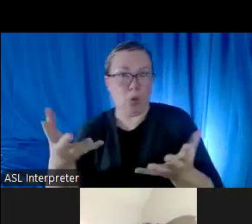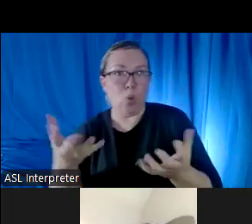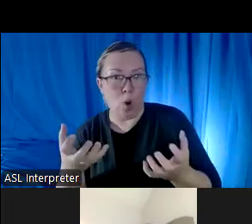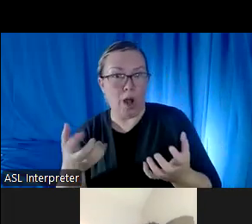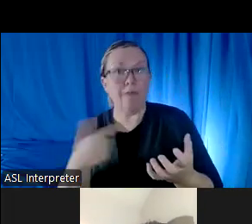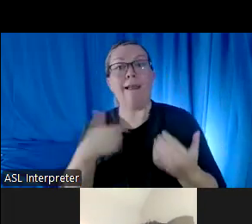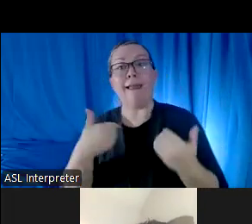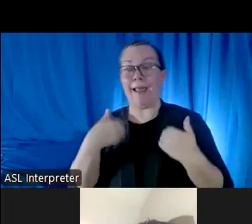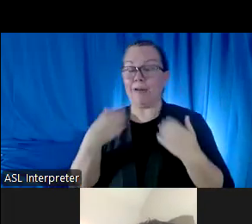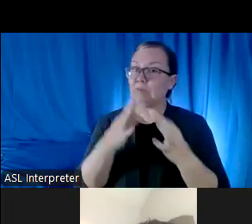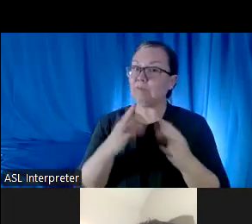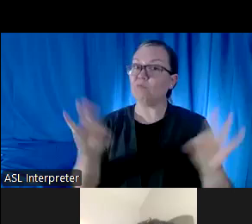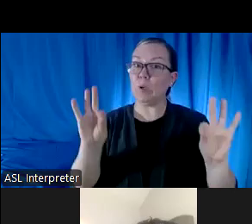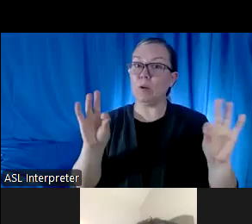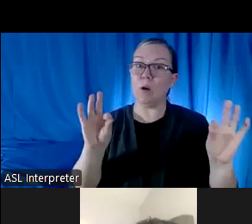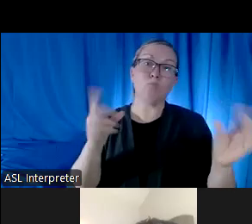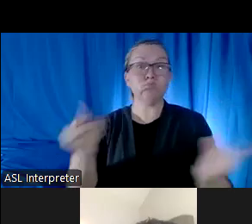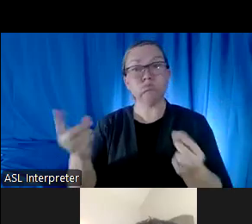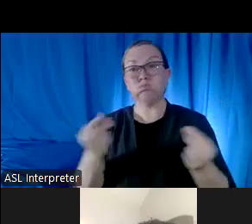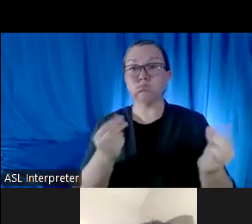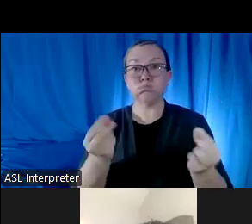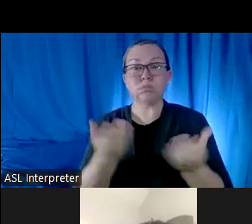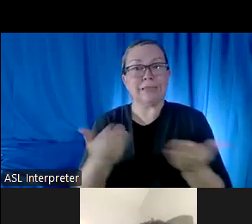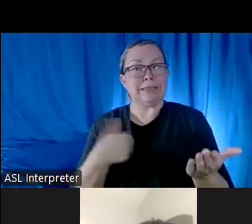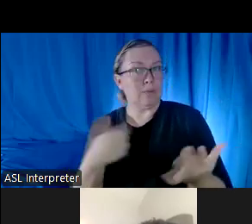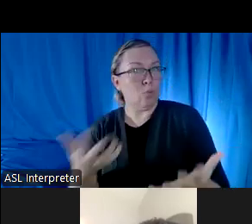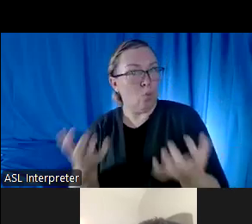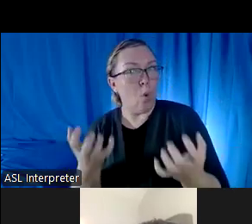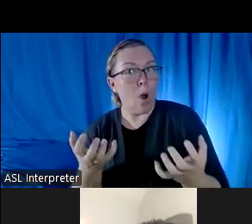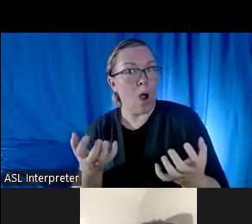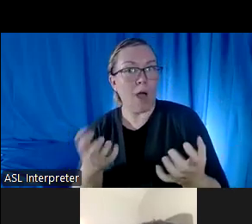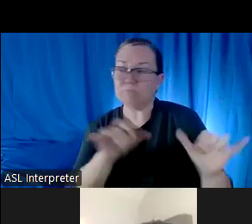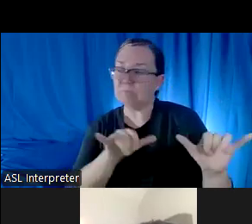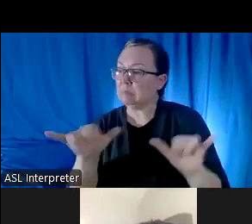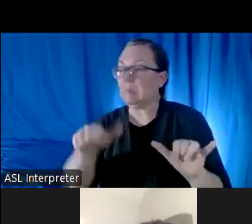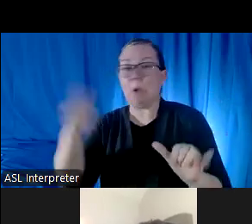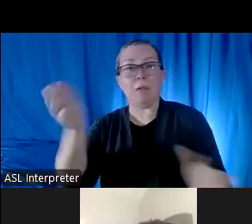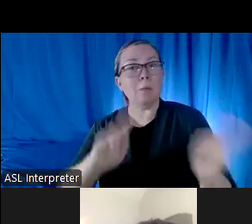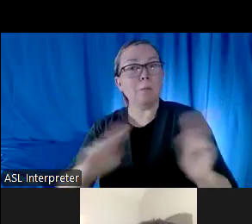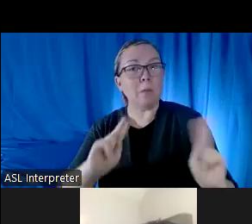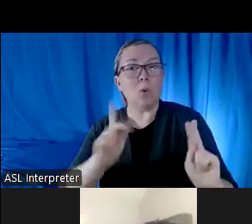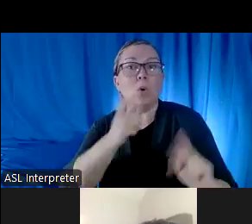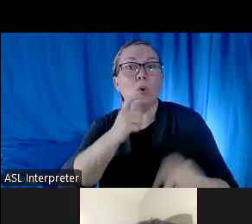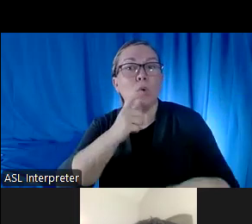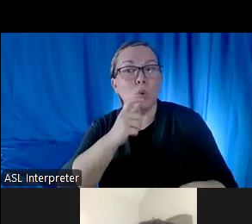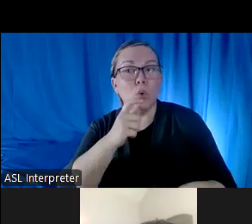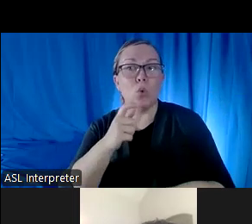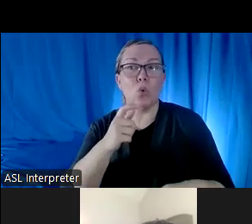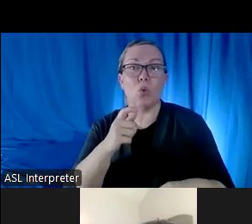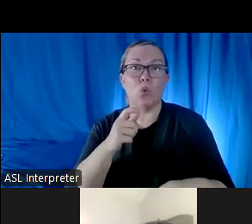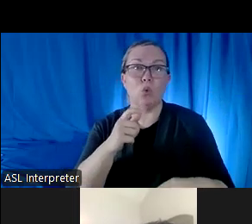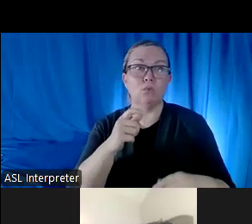freedom to do the things I want to do, just like other people who do or do not